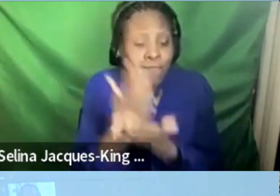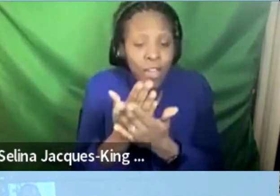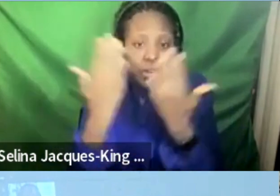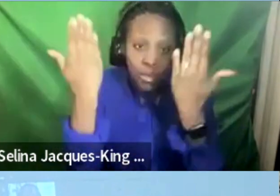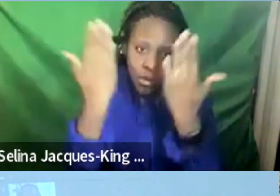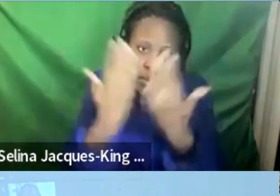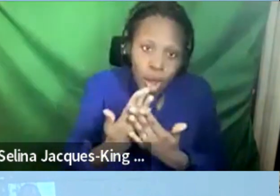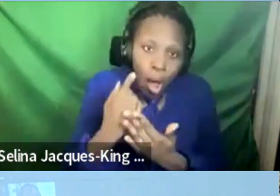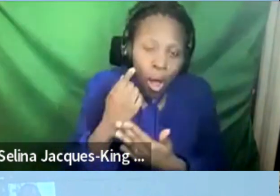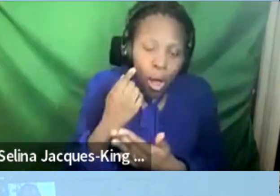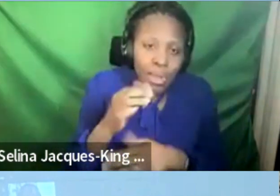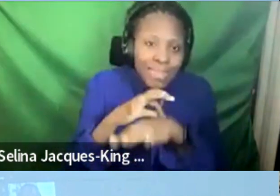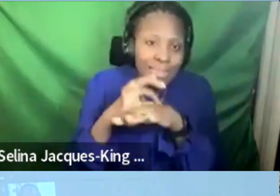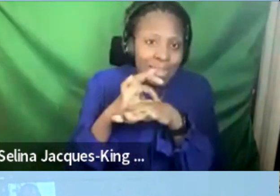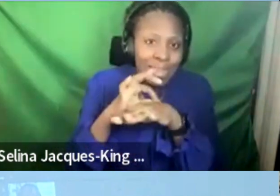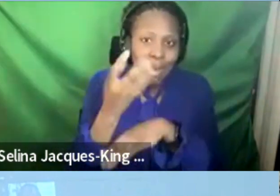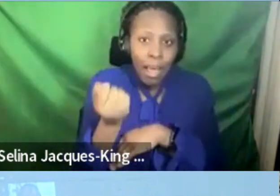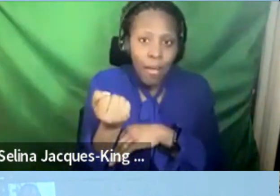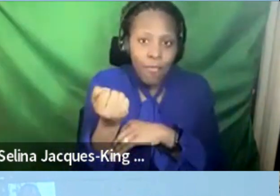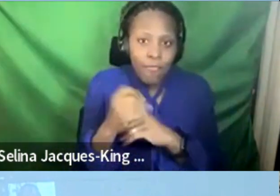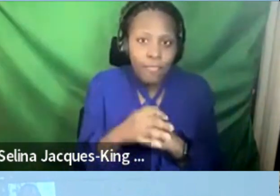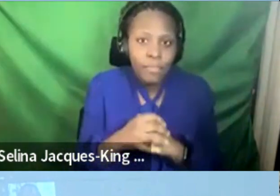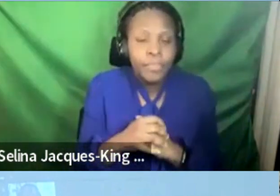dark skinned